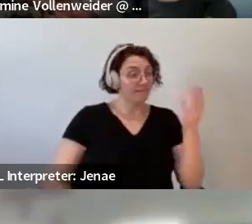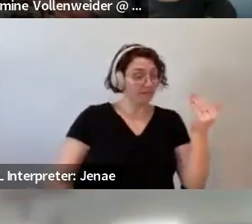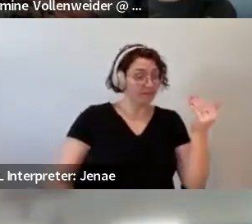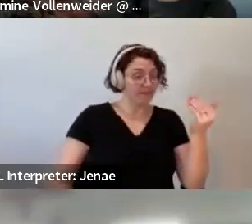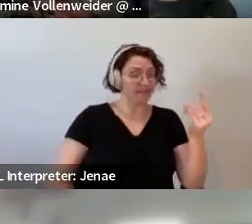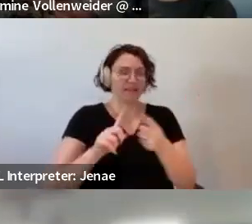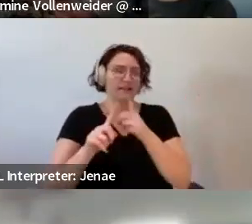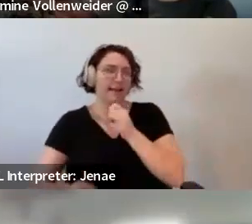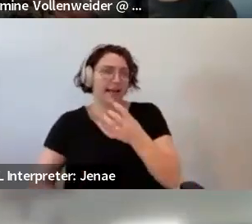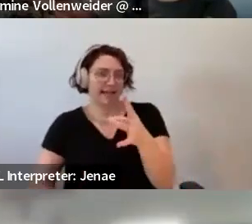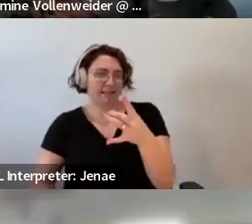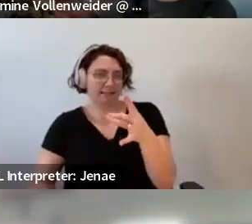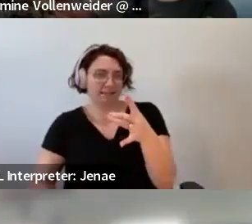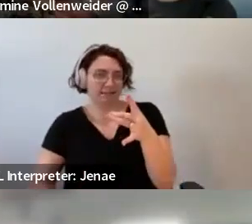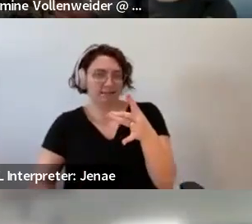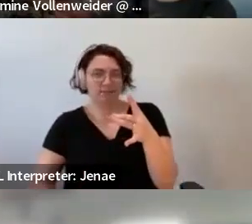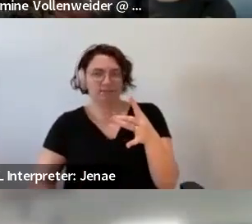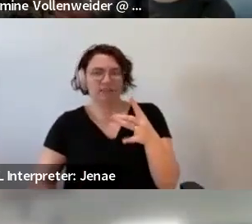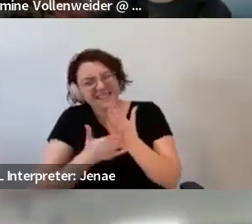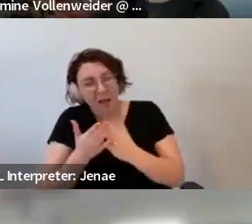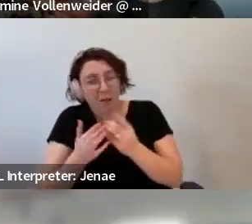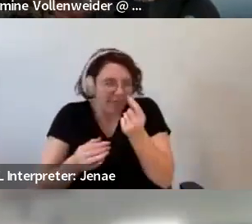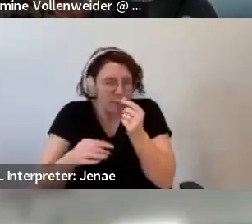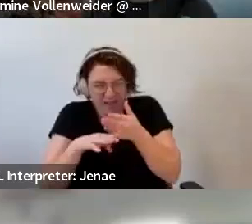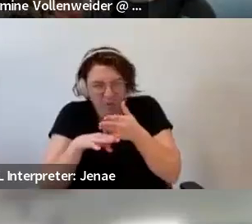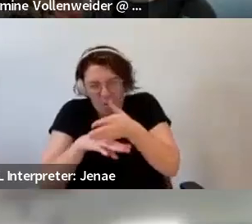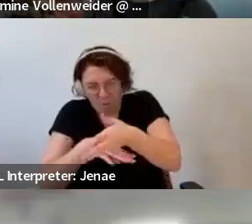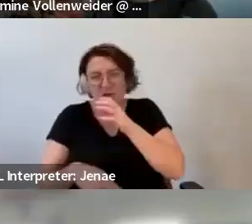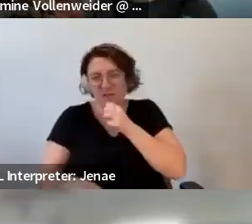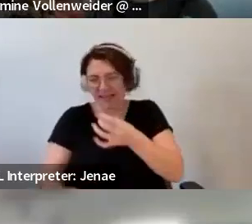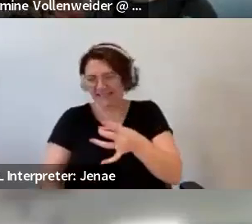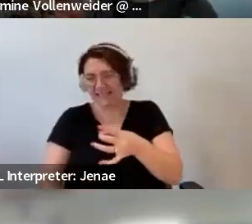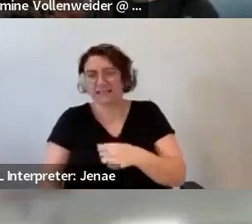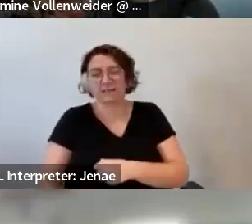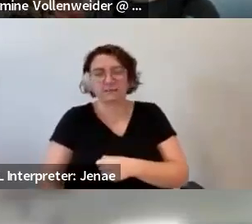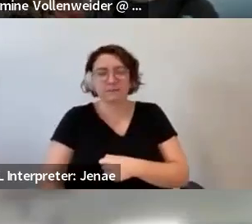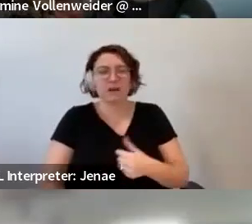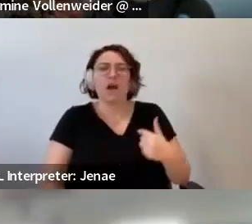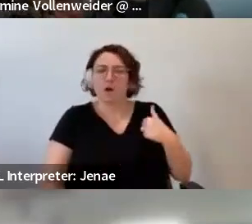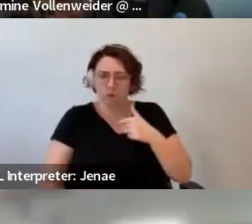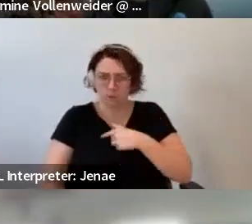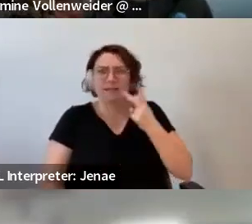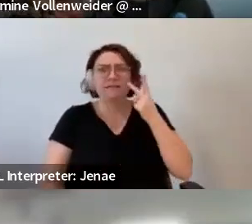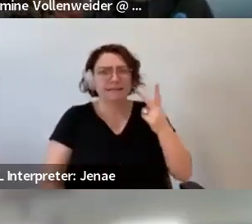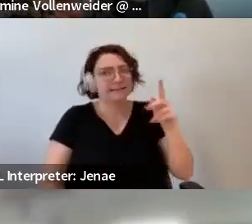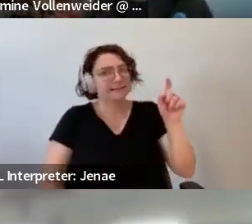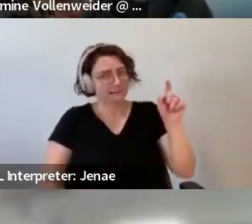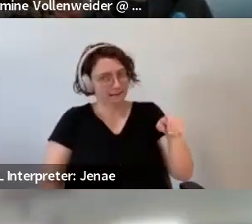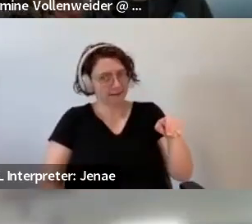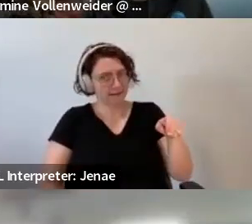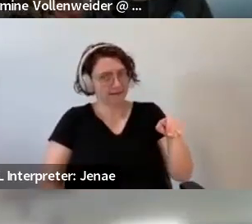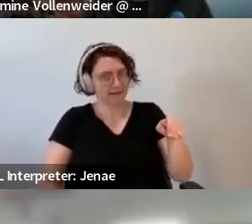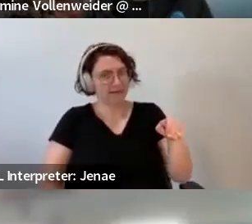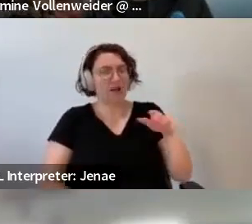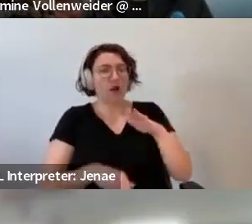to 18, some little over in age. But we've seen the need and we've seen the call